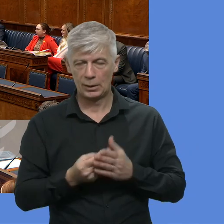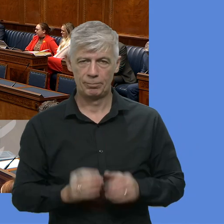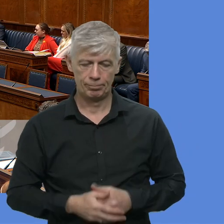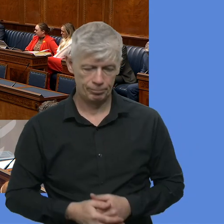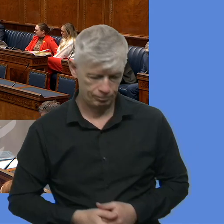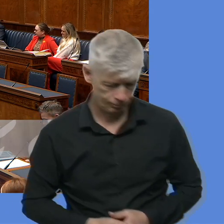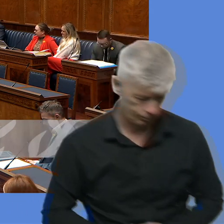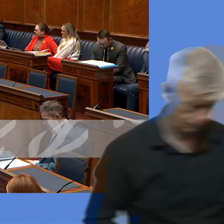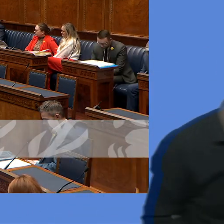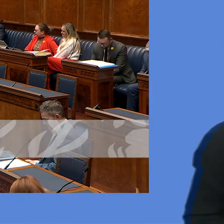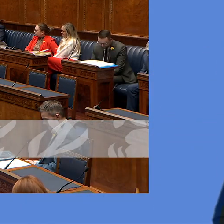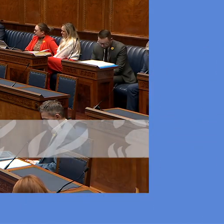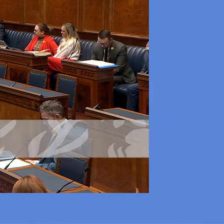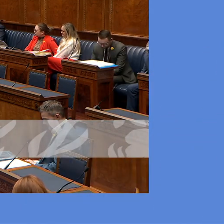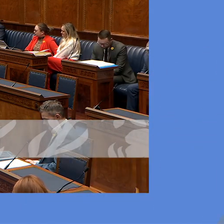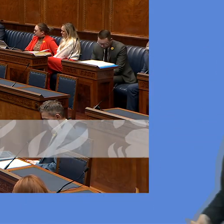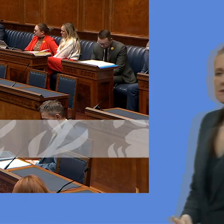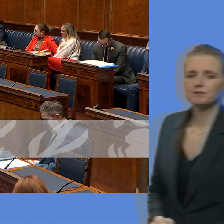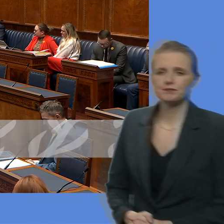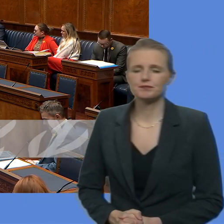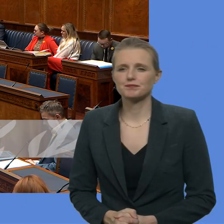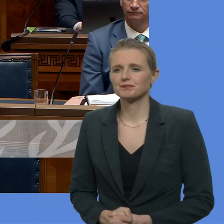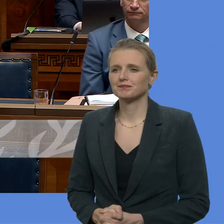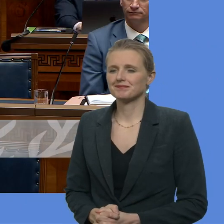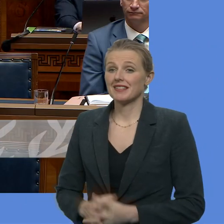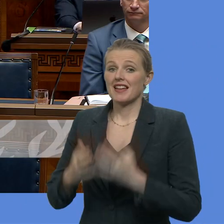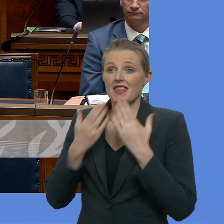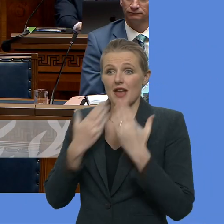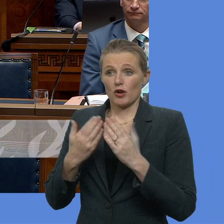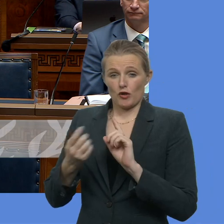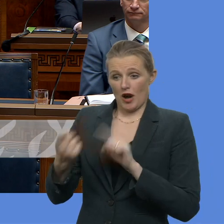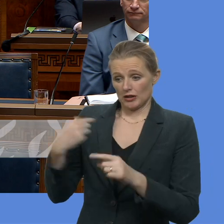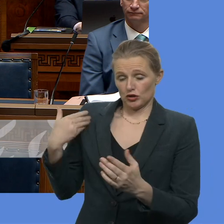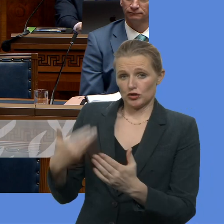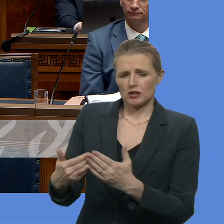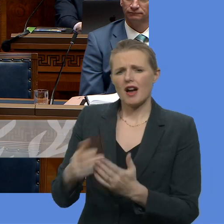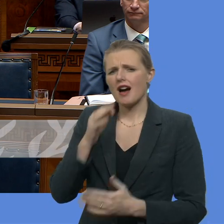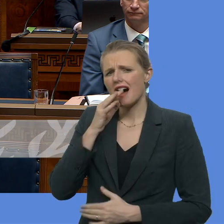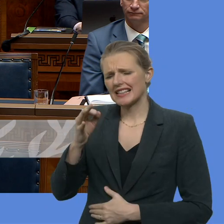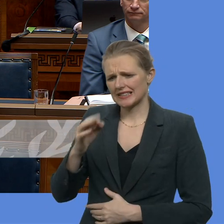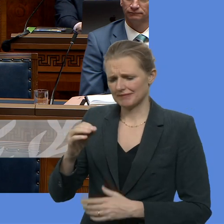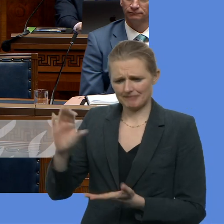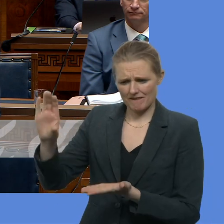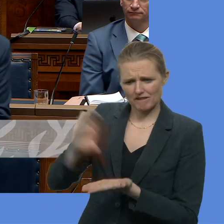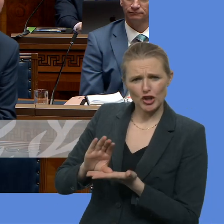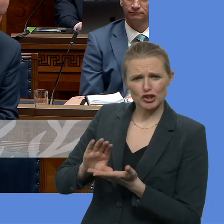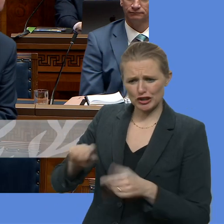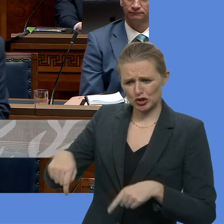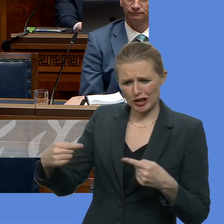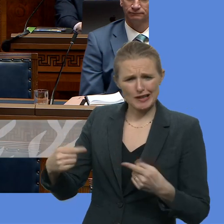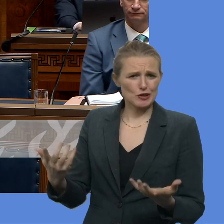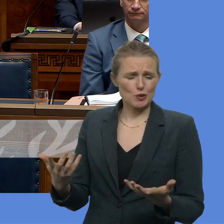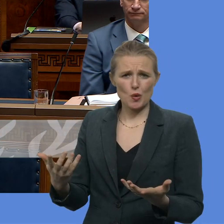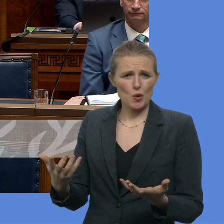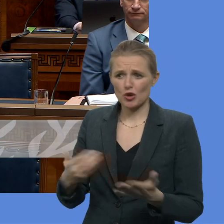answers, Minister. Minister, what actions will you undertake to try and meet these funding challenges and help address the shortage